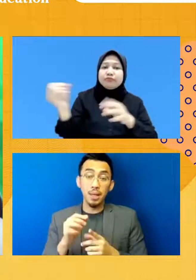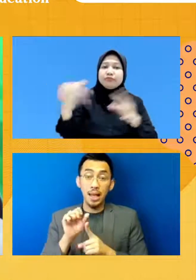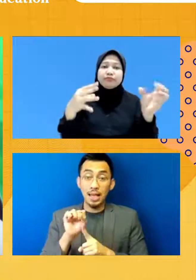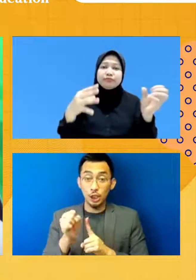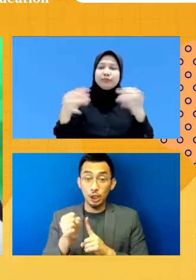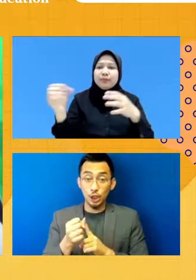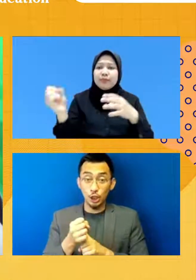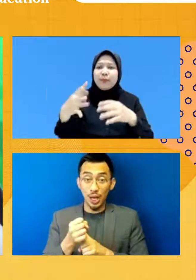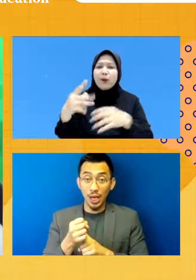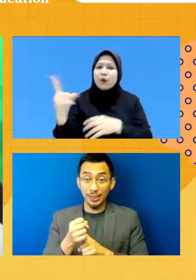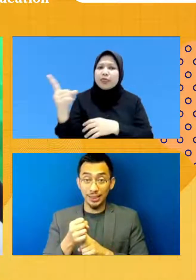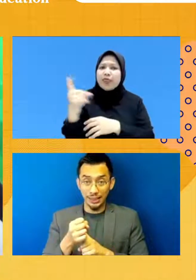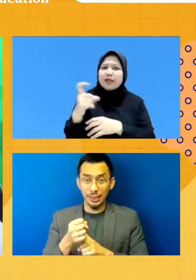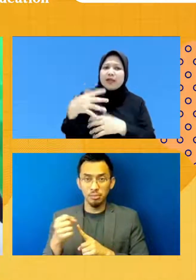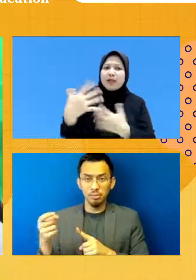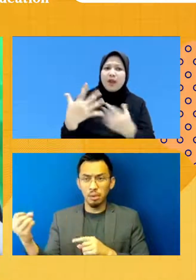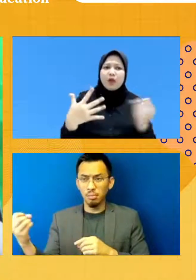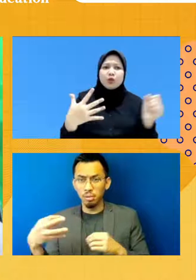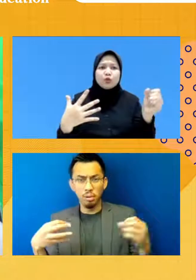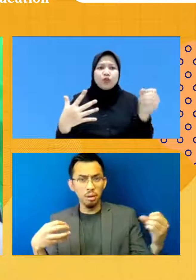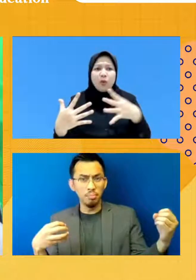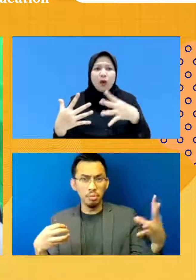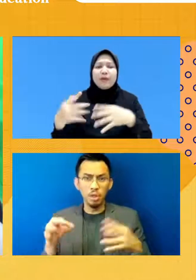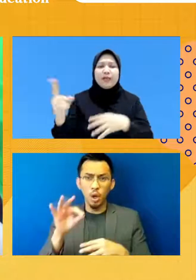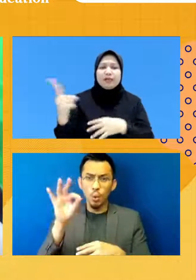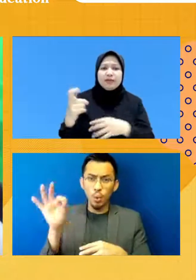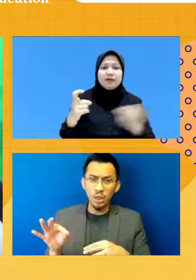come, and they smuggle them, and they